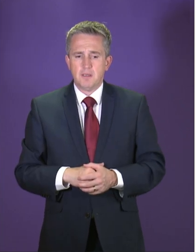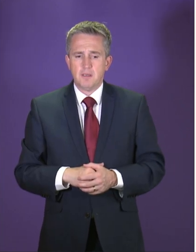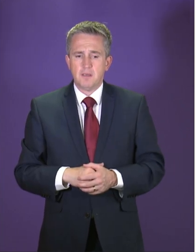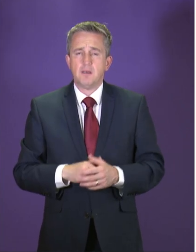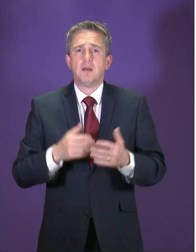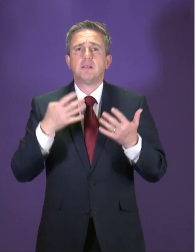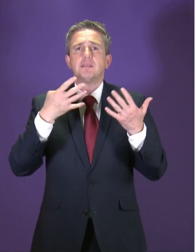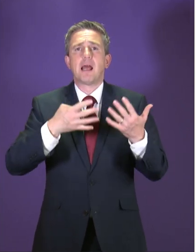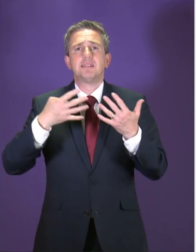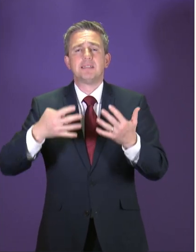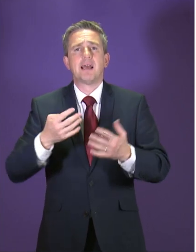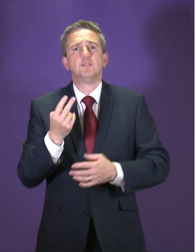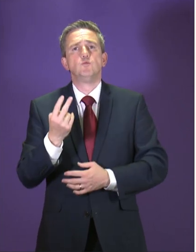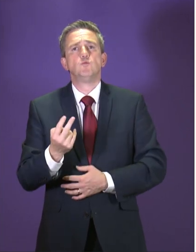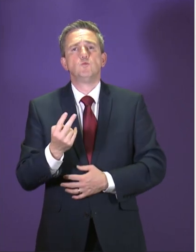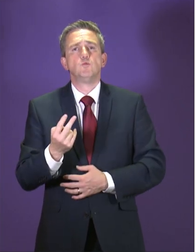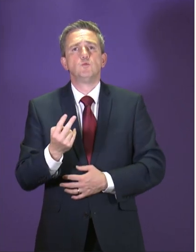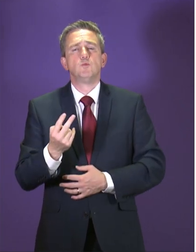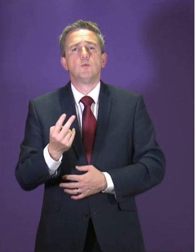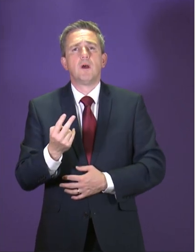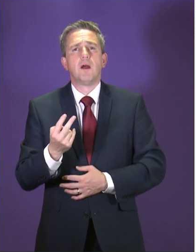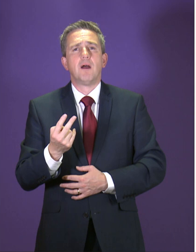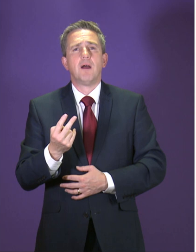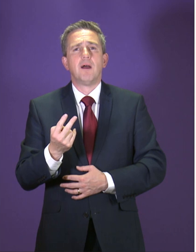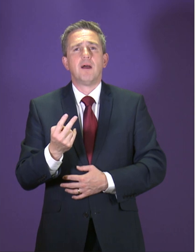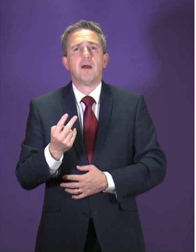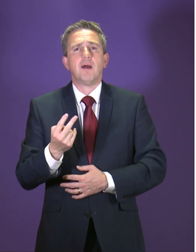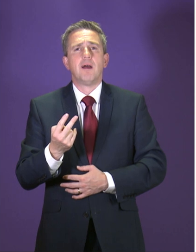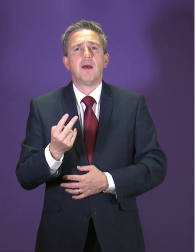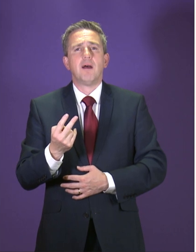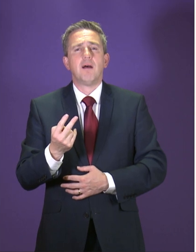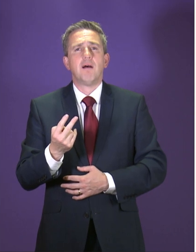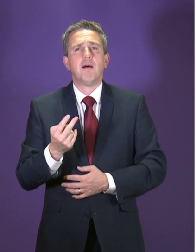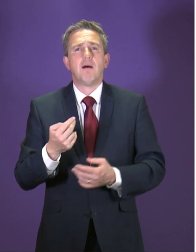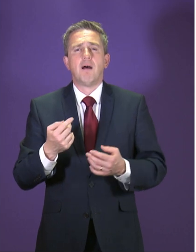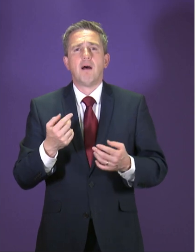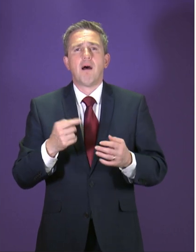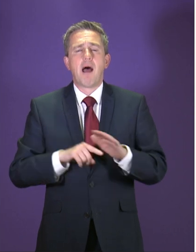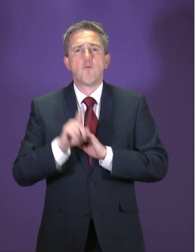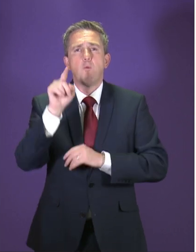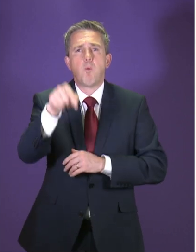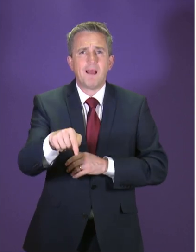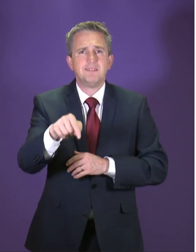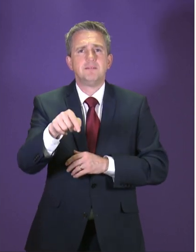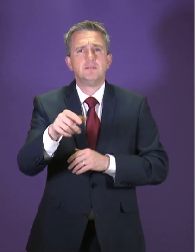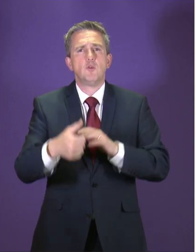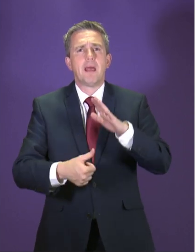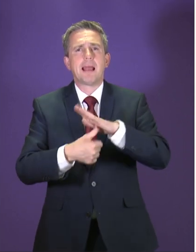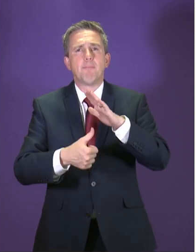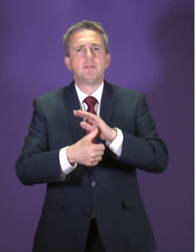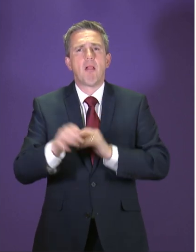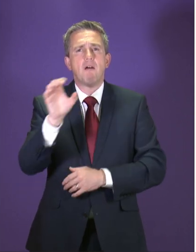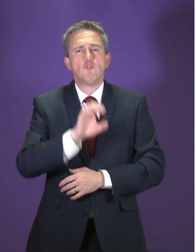In 92, I got the first possibility to be in a culture capital of Europe